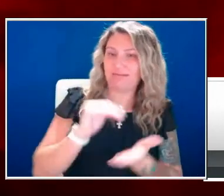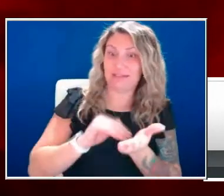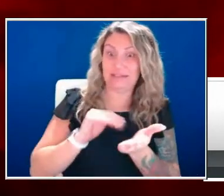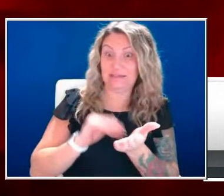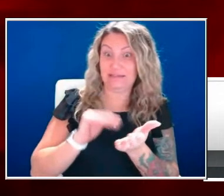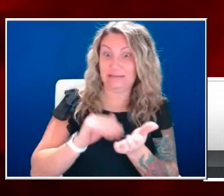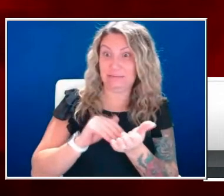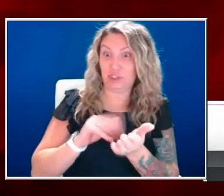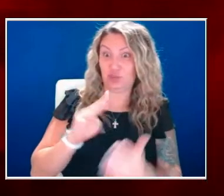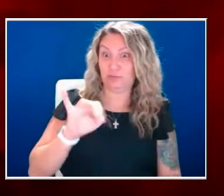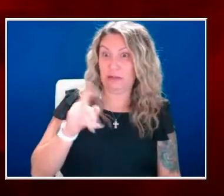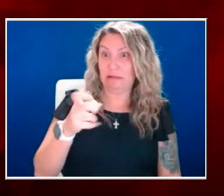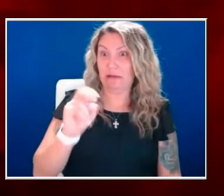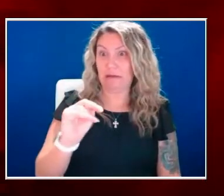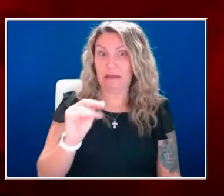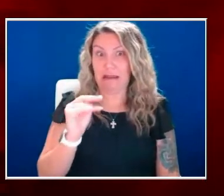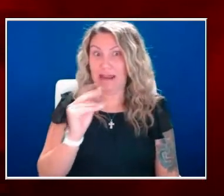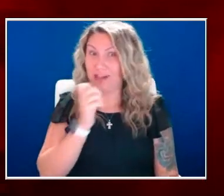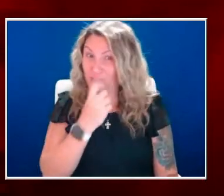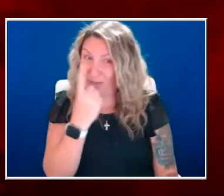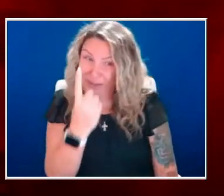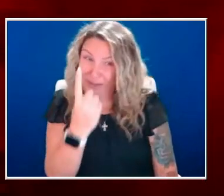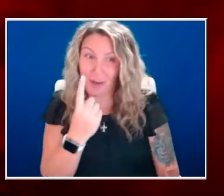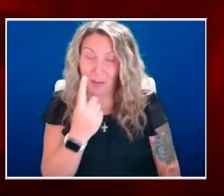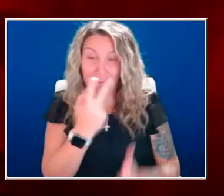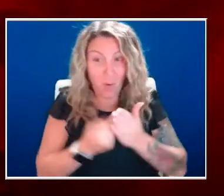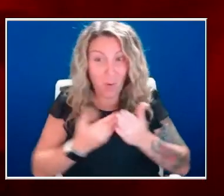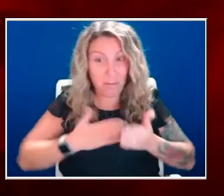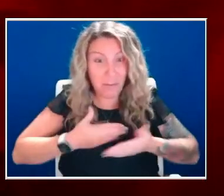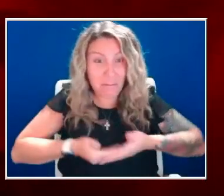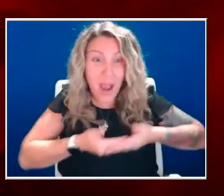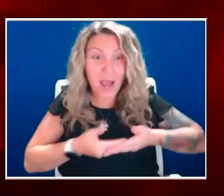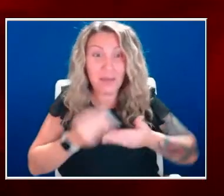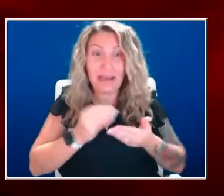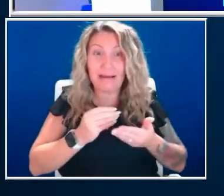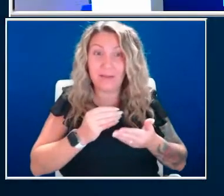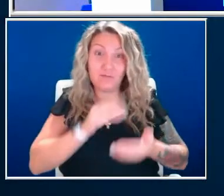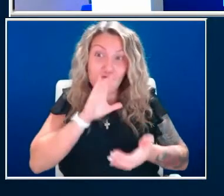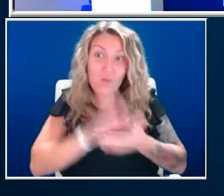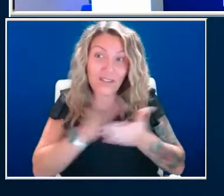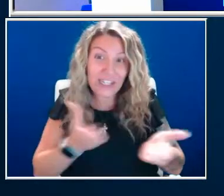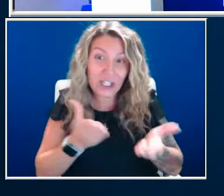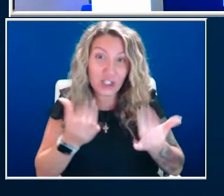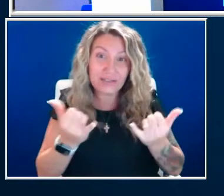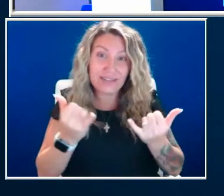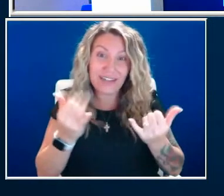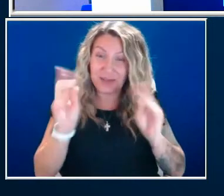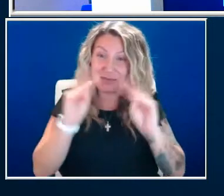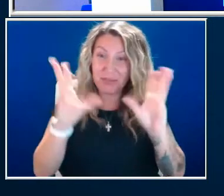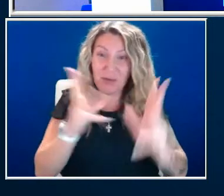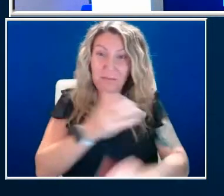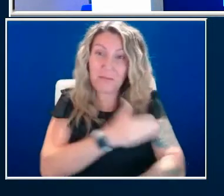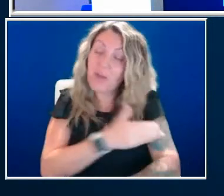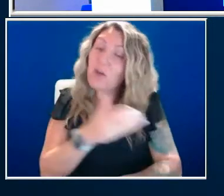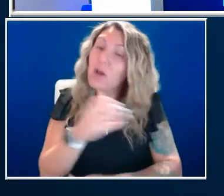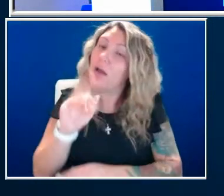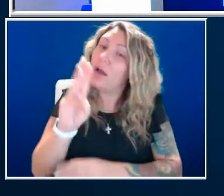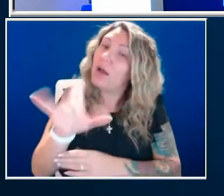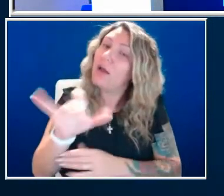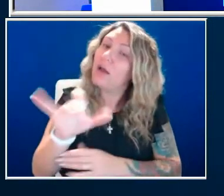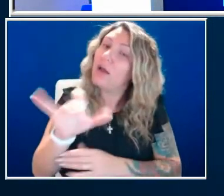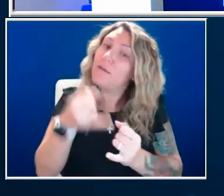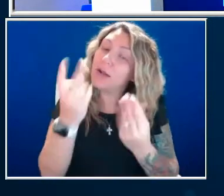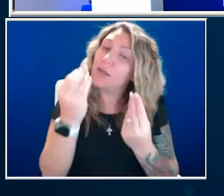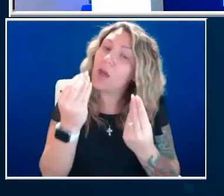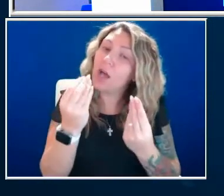these two would be here today. And it's a miracle. Very powerful. Amy, any final thoughts for our viewers today about